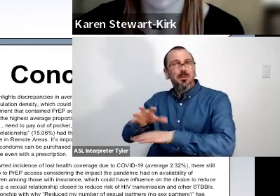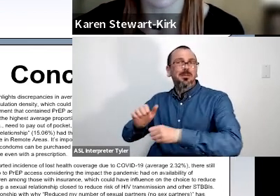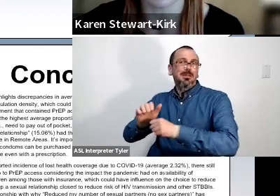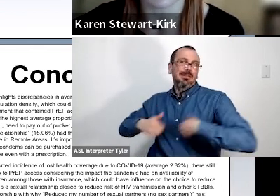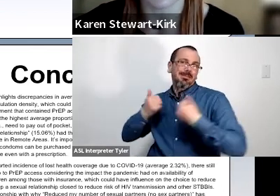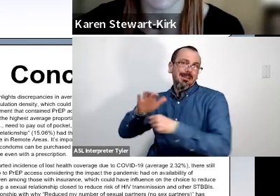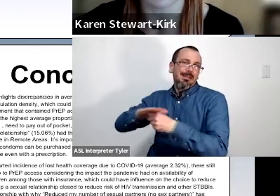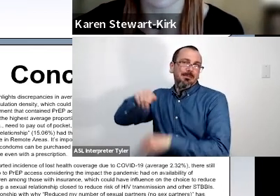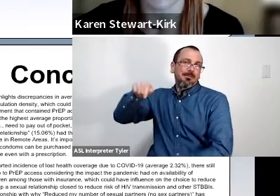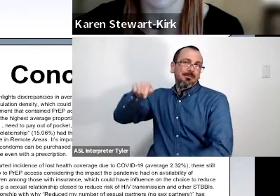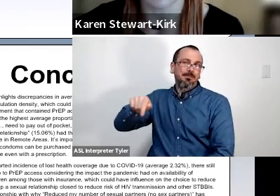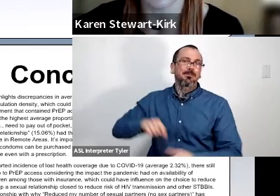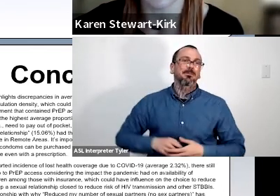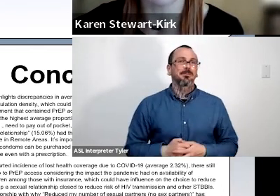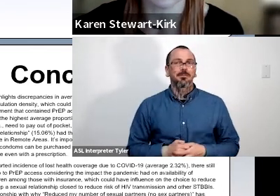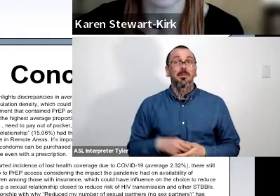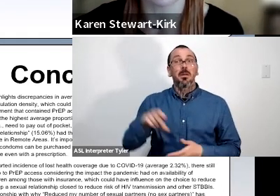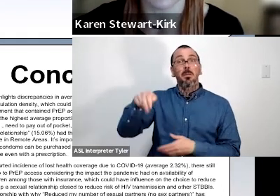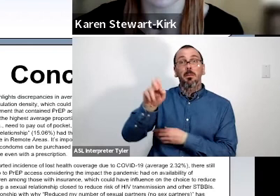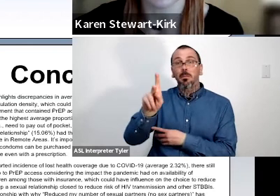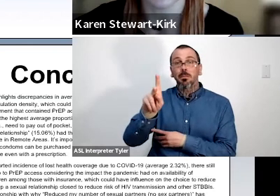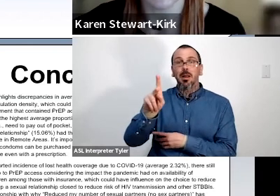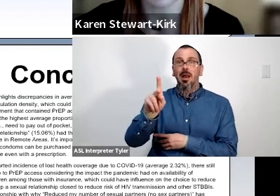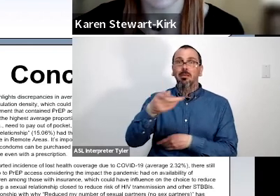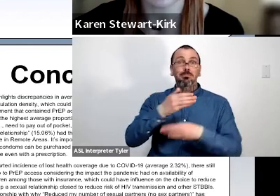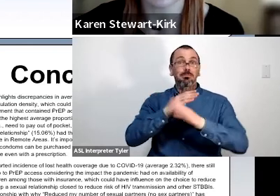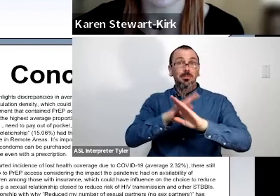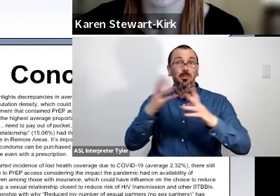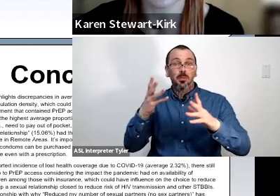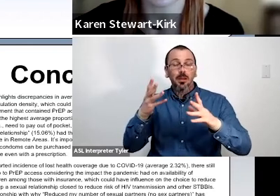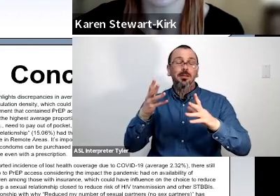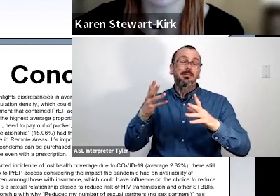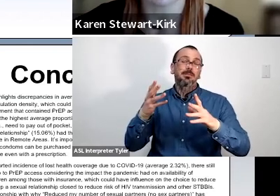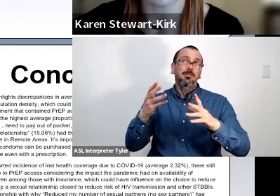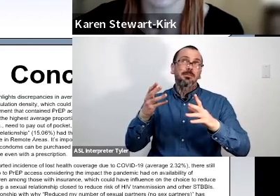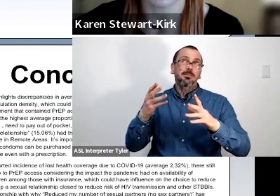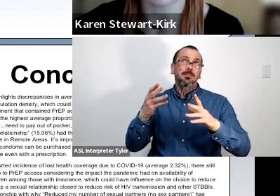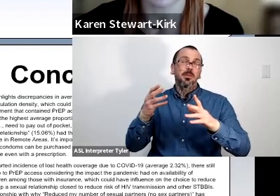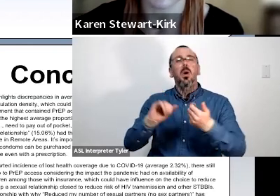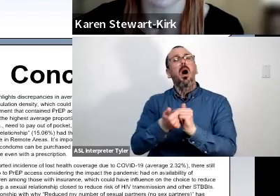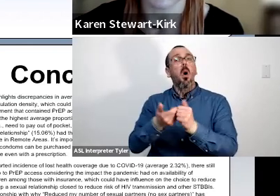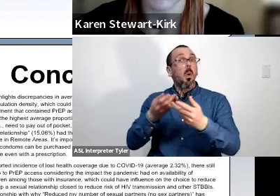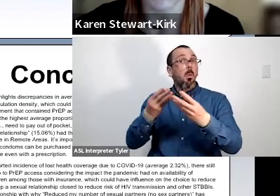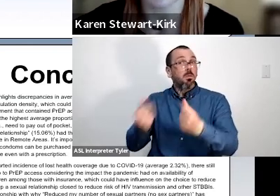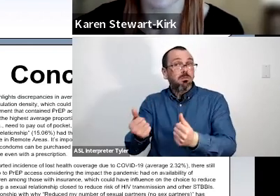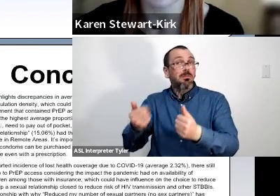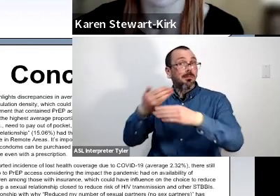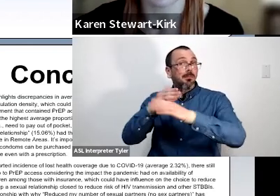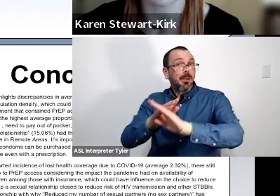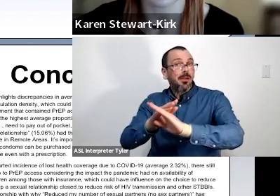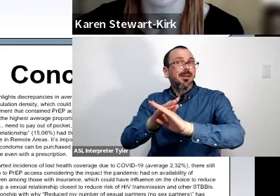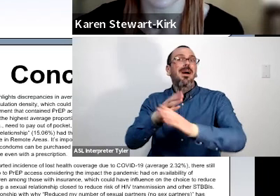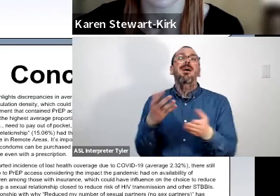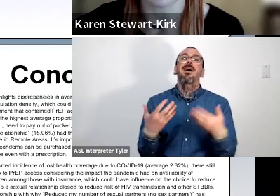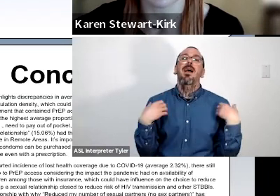identifying commonly cited barriers for PrEP initiation by lived environment, health practitioners can potentially meaningfully tailor their care plan and engage in the